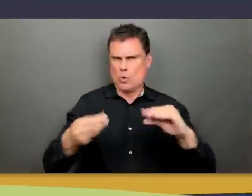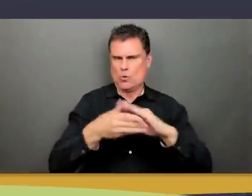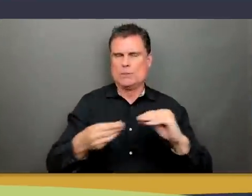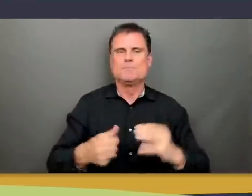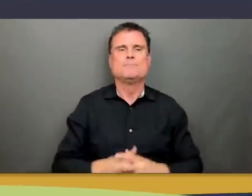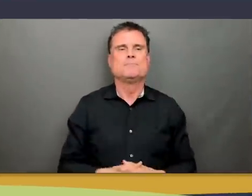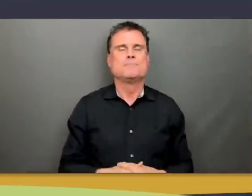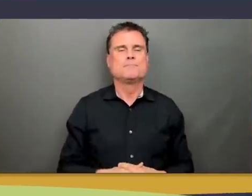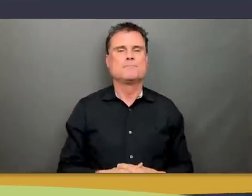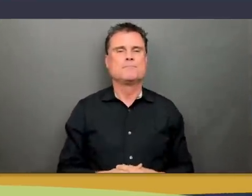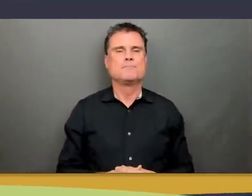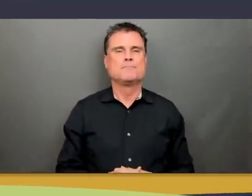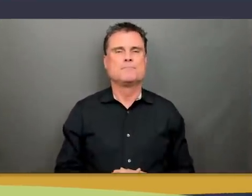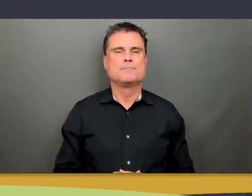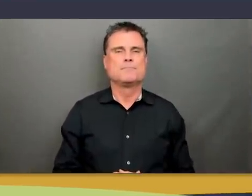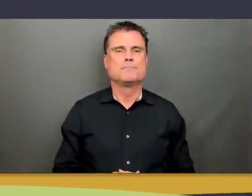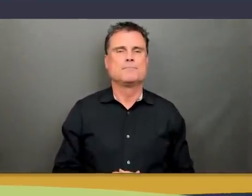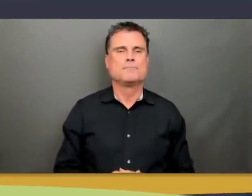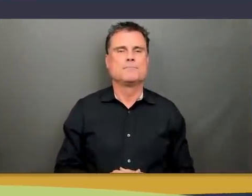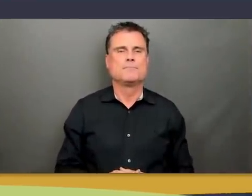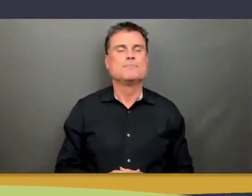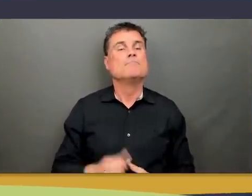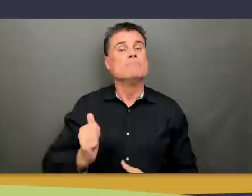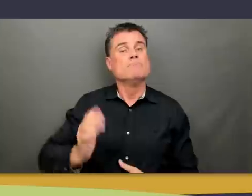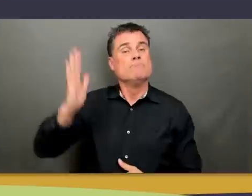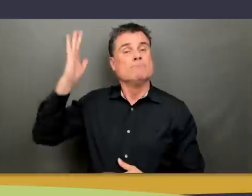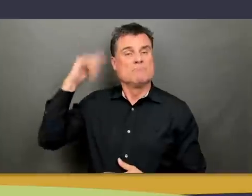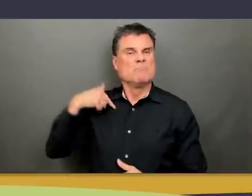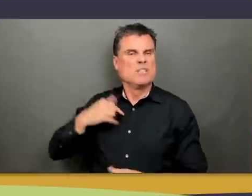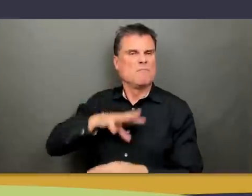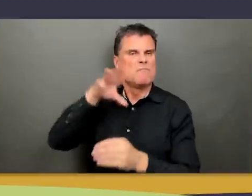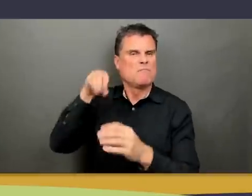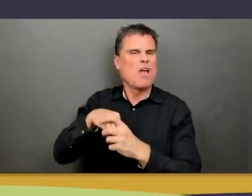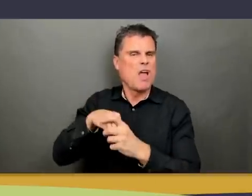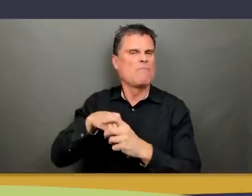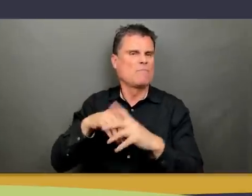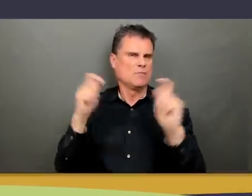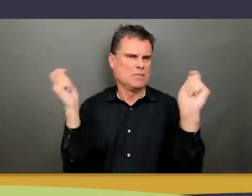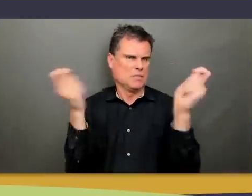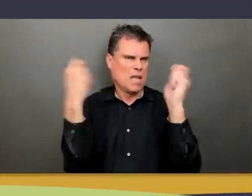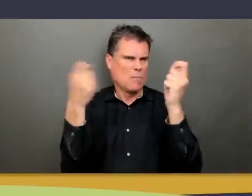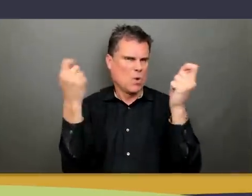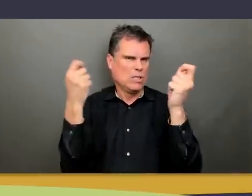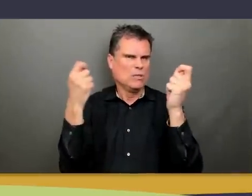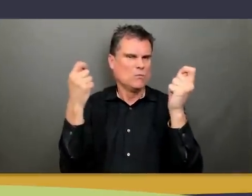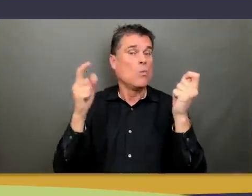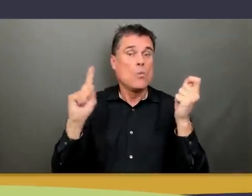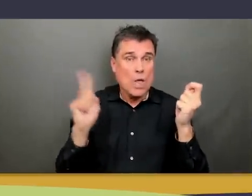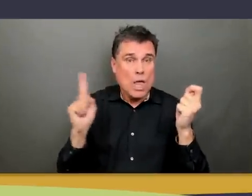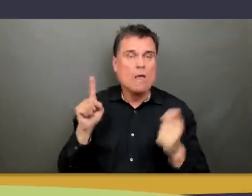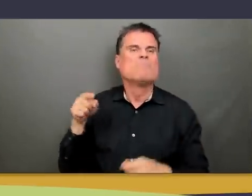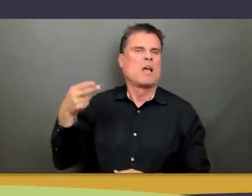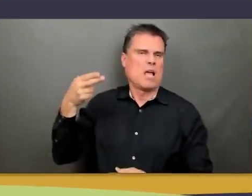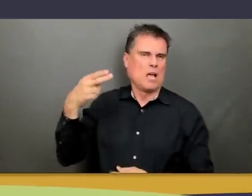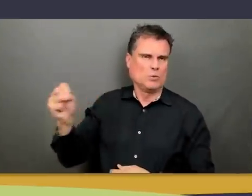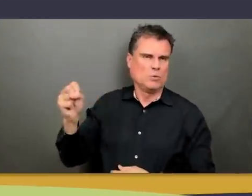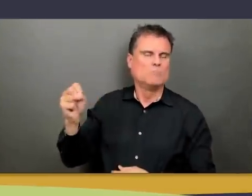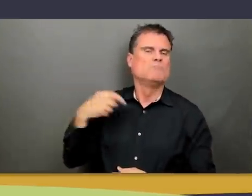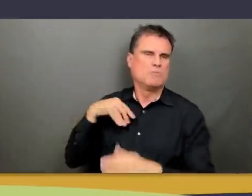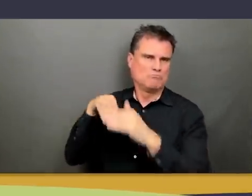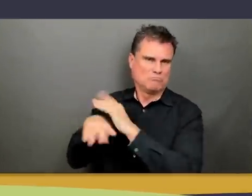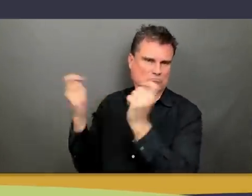sharing this with my dear friend over the phone. And we're at a high school, and this principal had such a deep